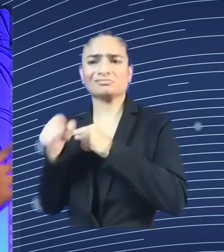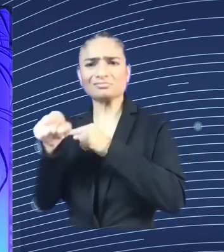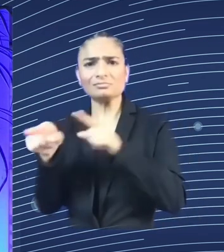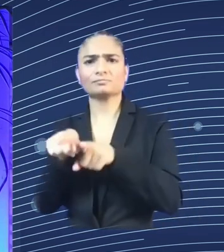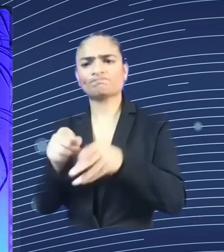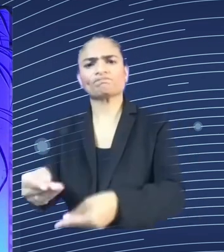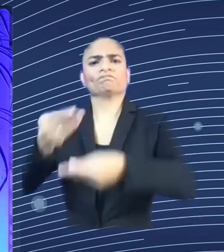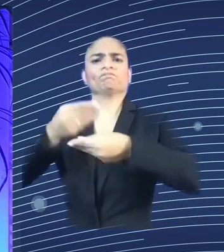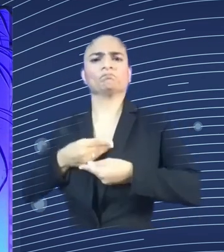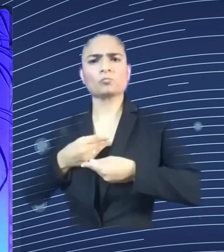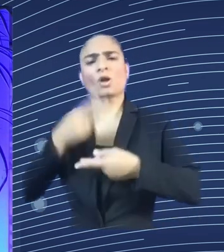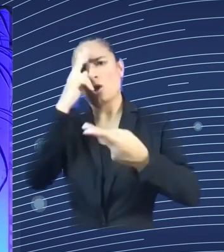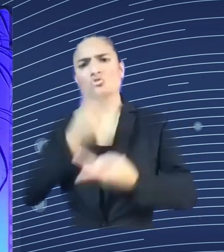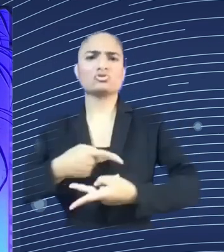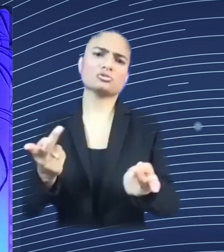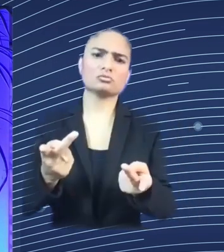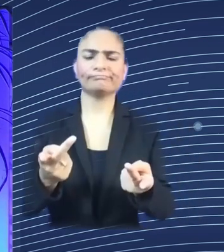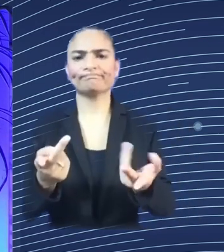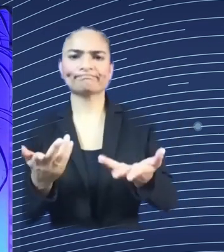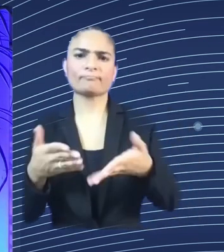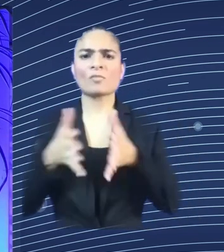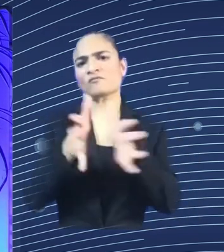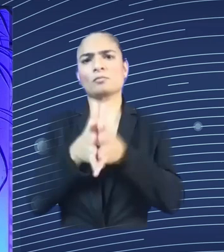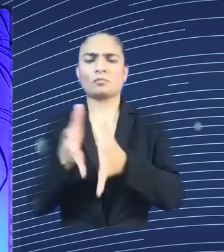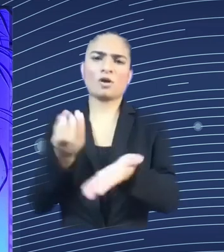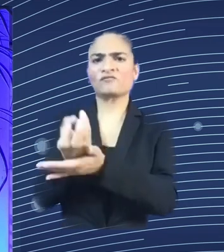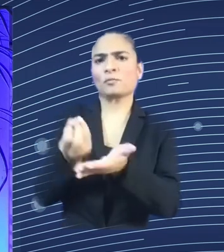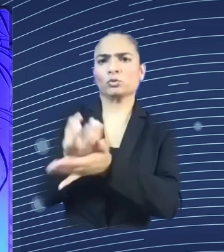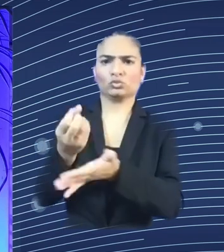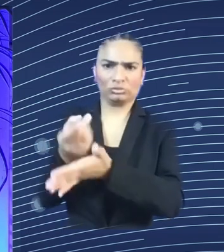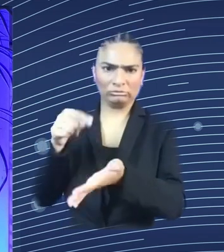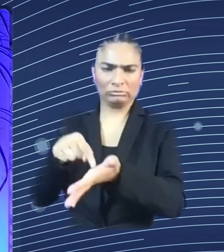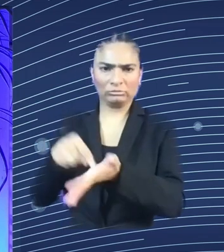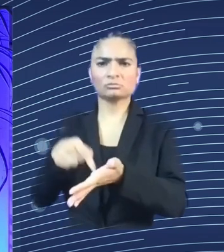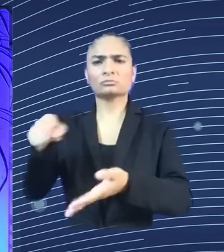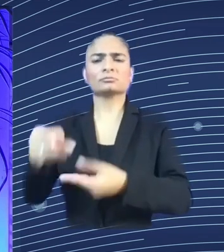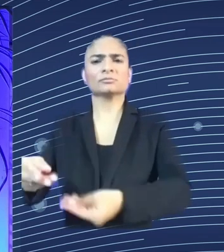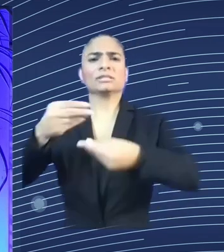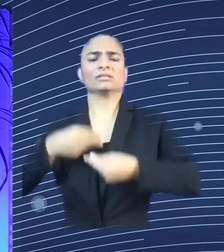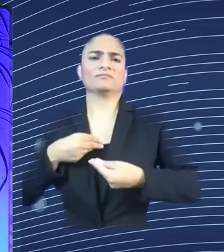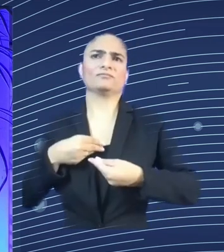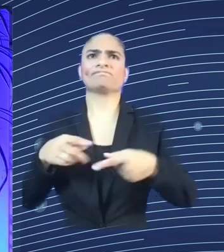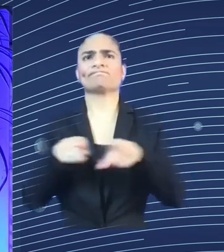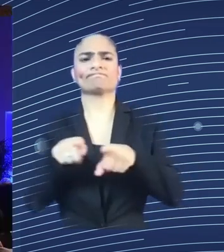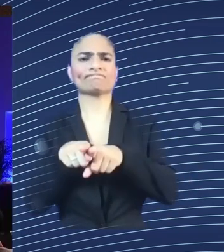collective in a few hands. How do you look at these risks? What do we do with them? It's a tough one.